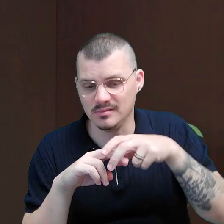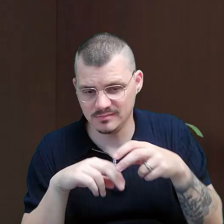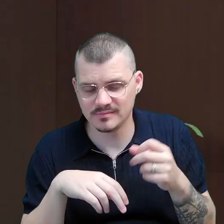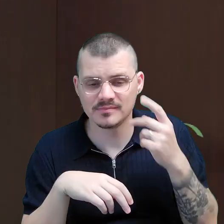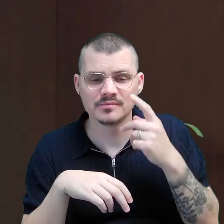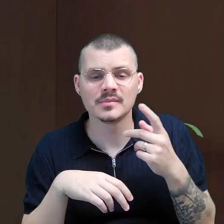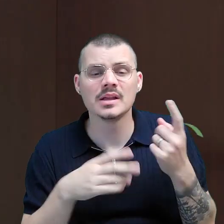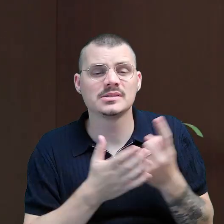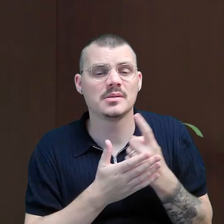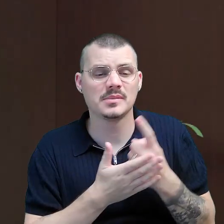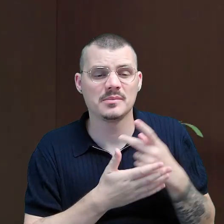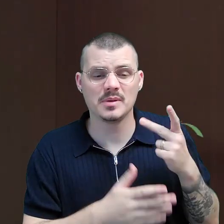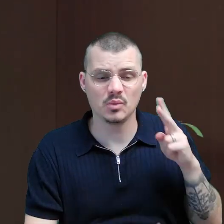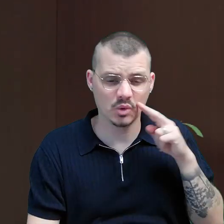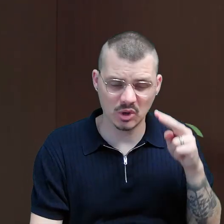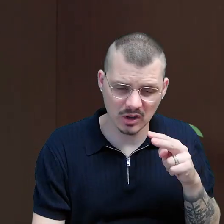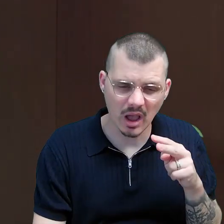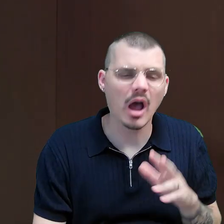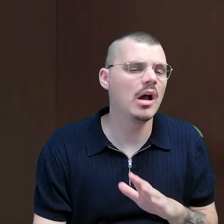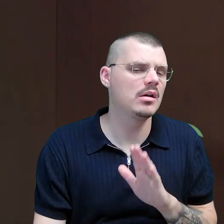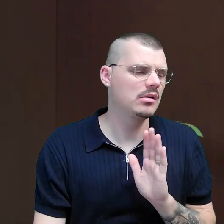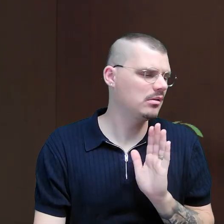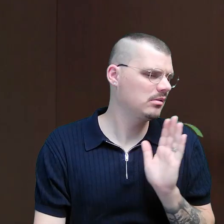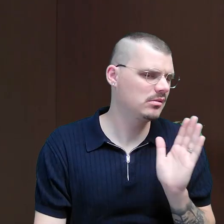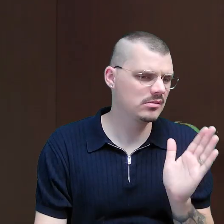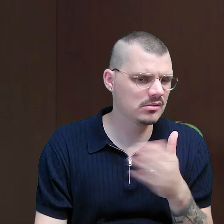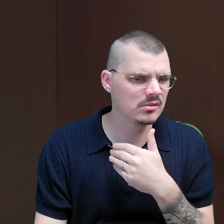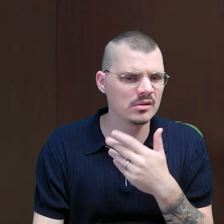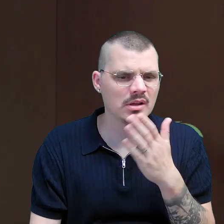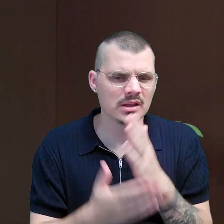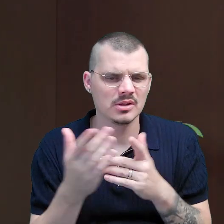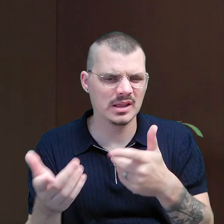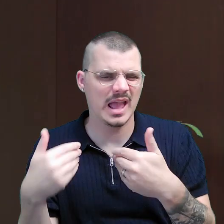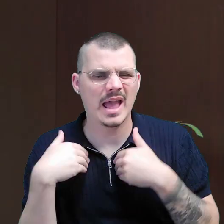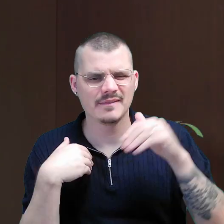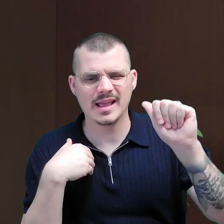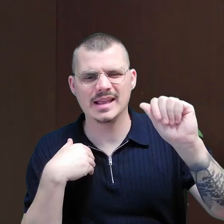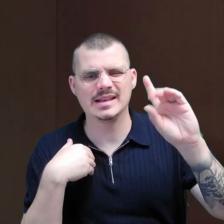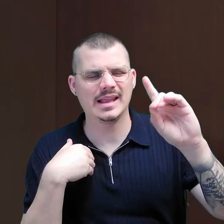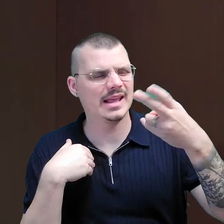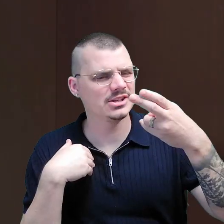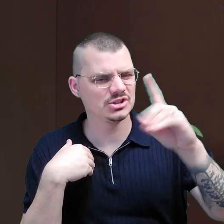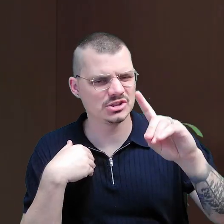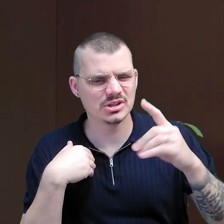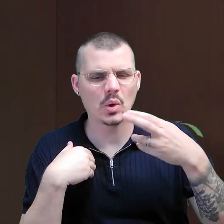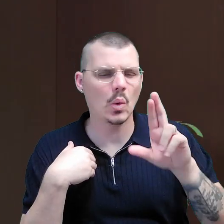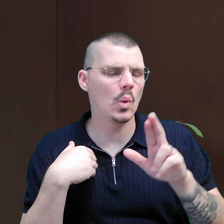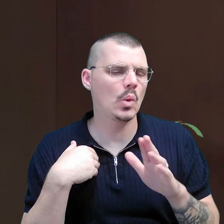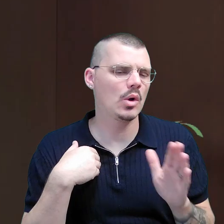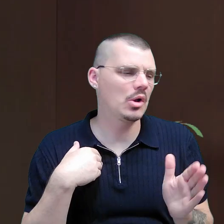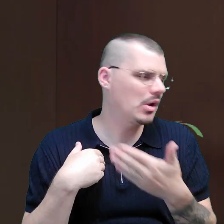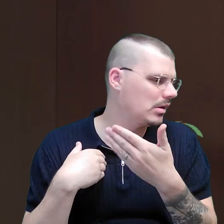Sometimes this is dismissed as somebody with ADHD or